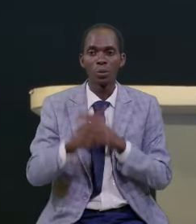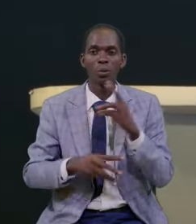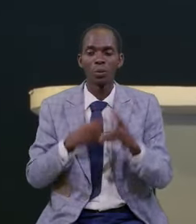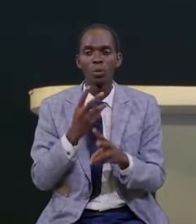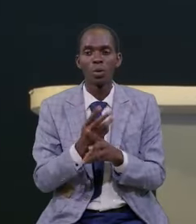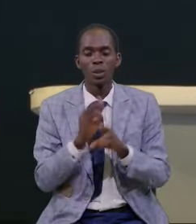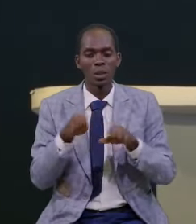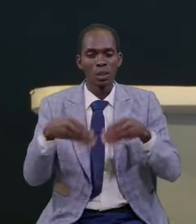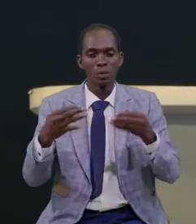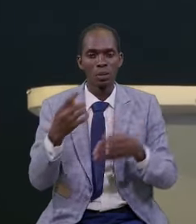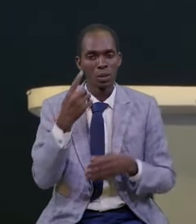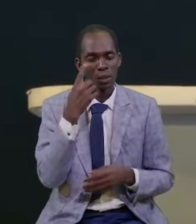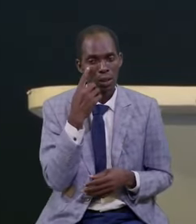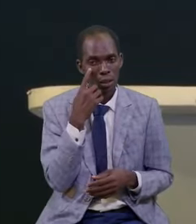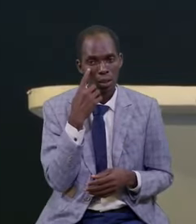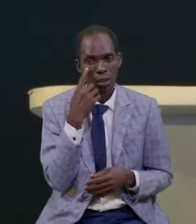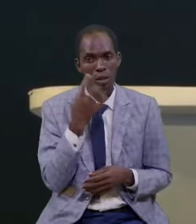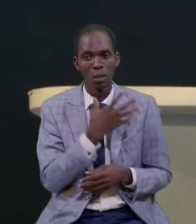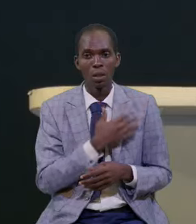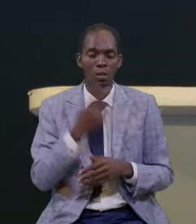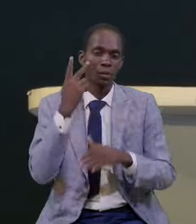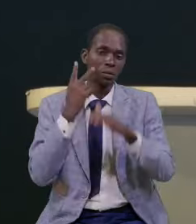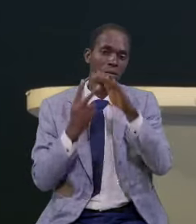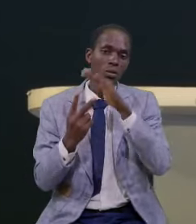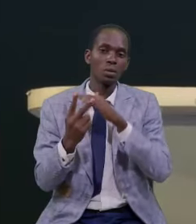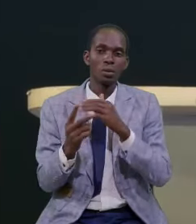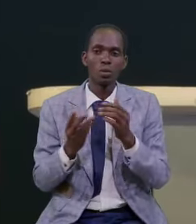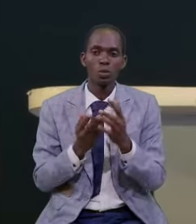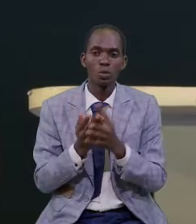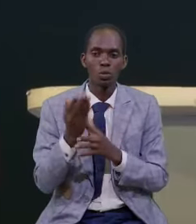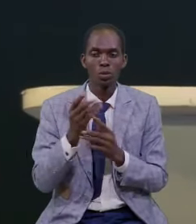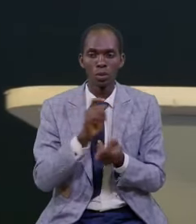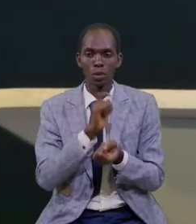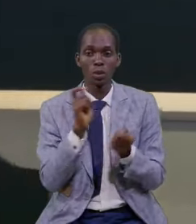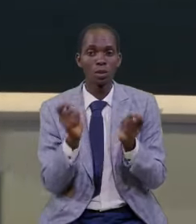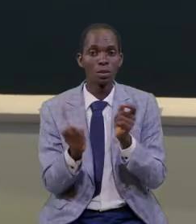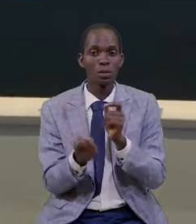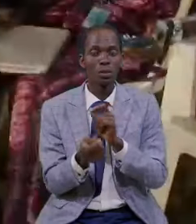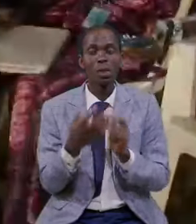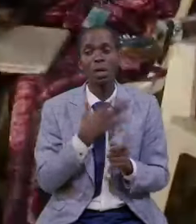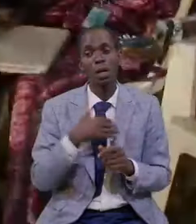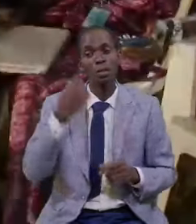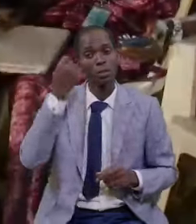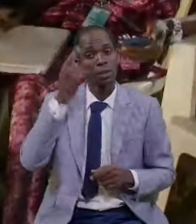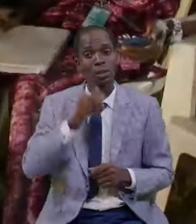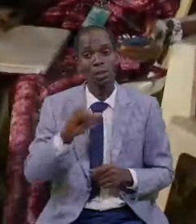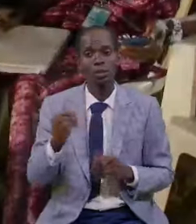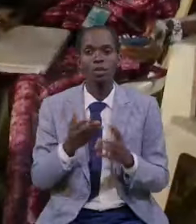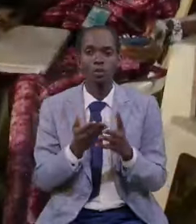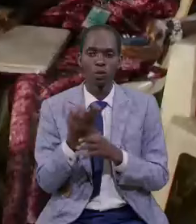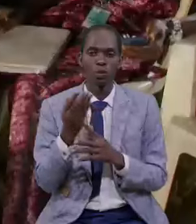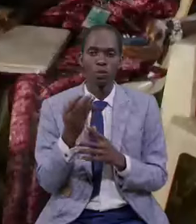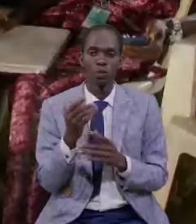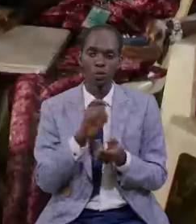sight and insight through the transforming truth. Look at number one there.